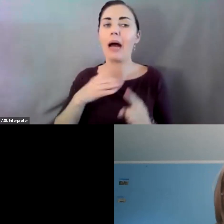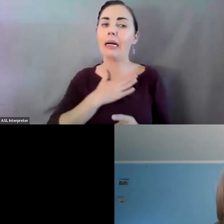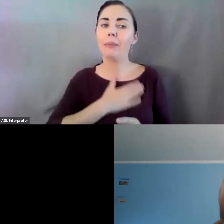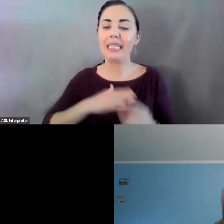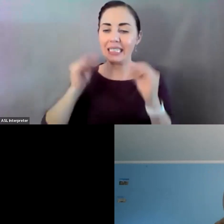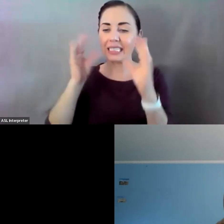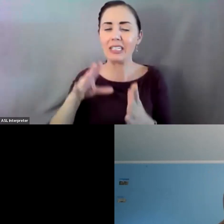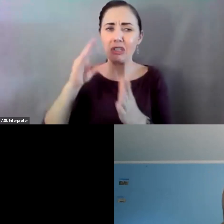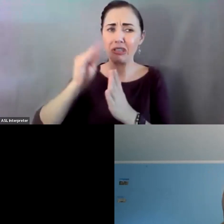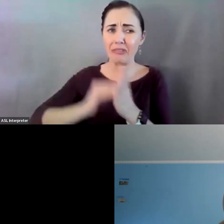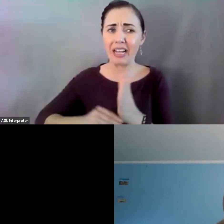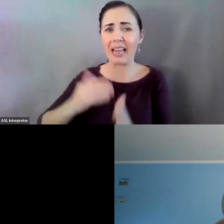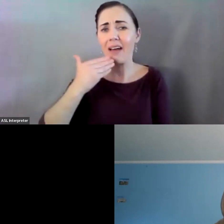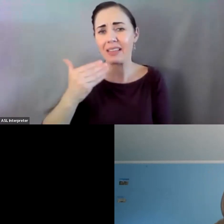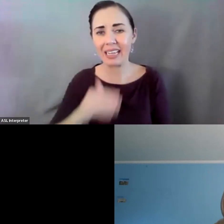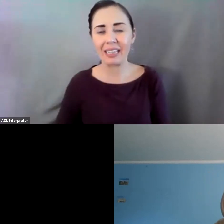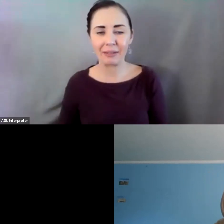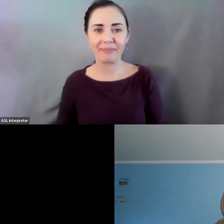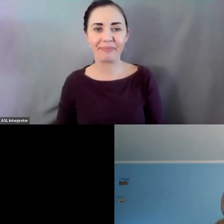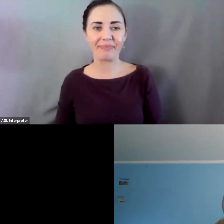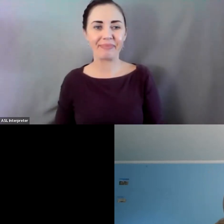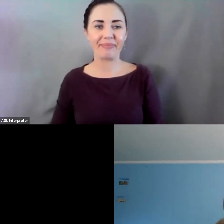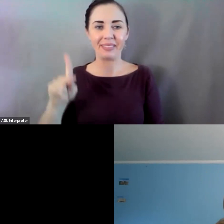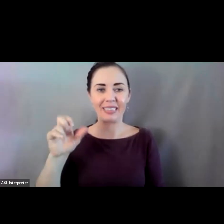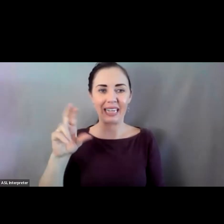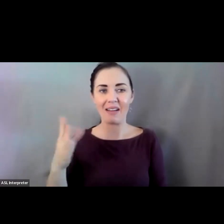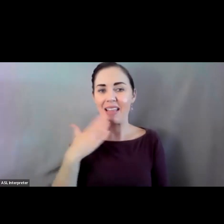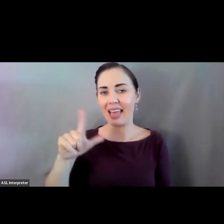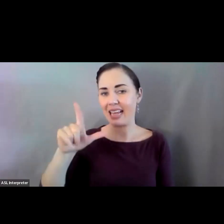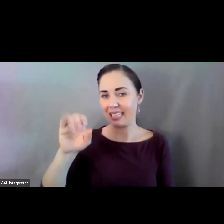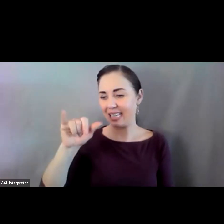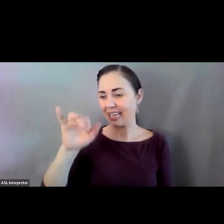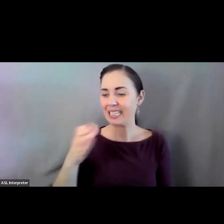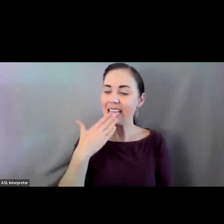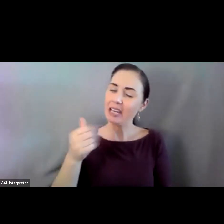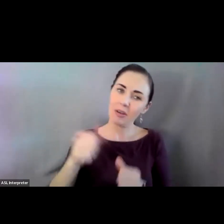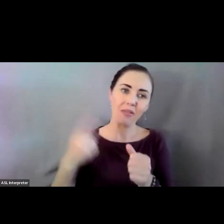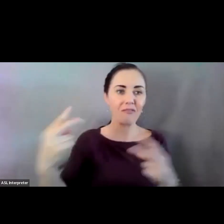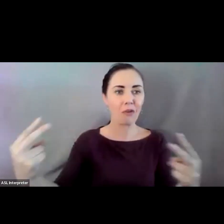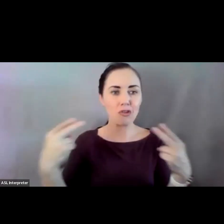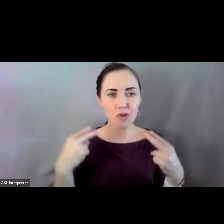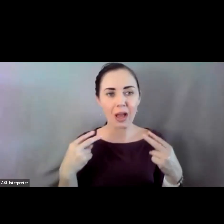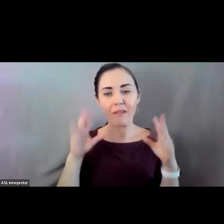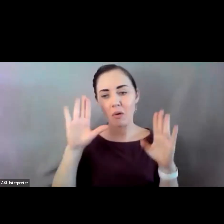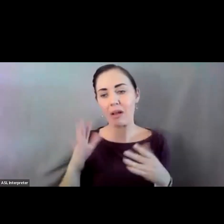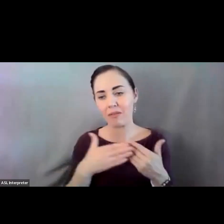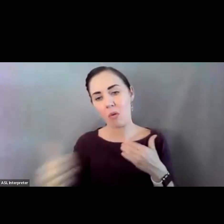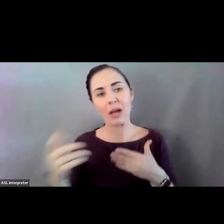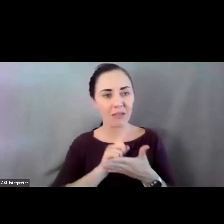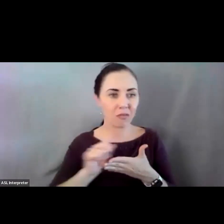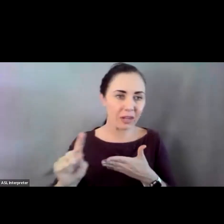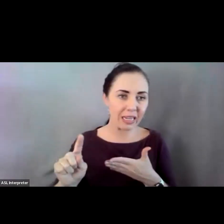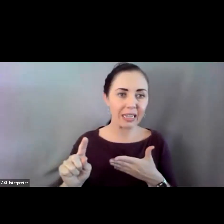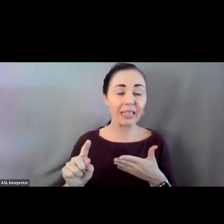only do this. Thank you. All right. Thanks, Lexi. Thanks everyone for joining us. Have a wonderful rest of your week.